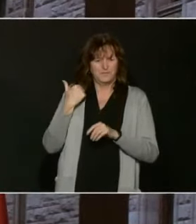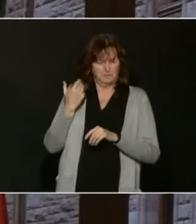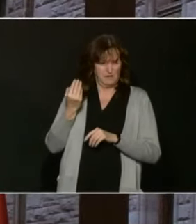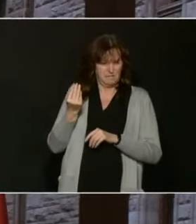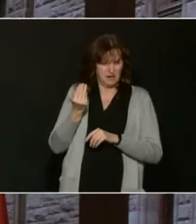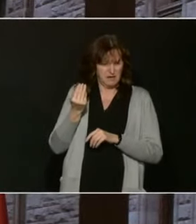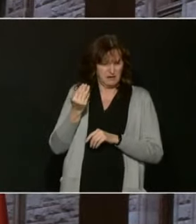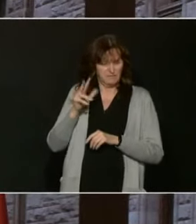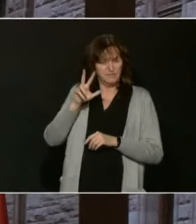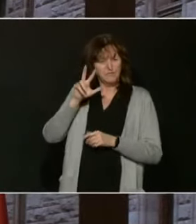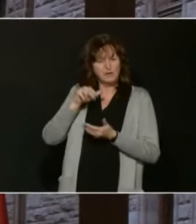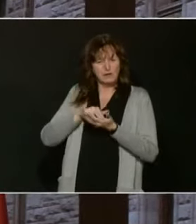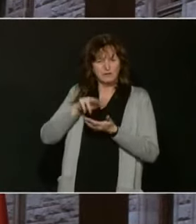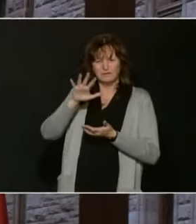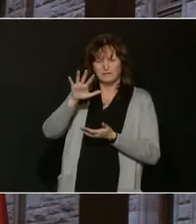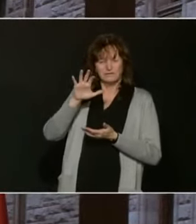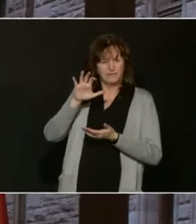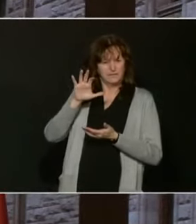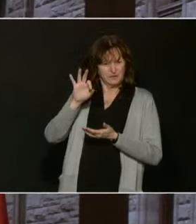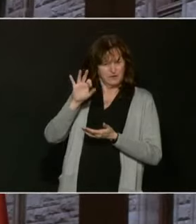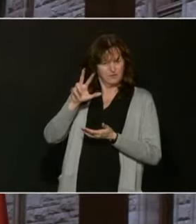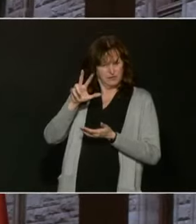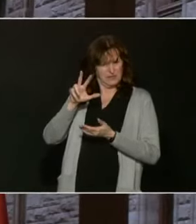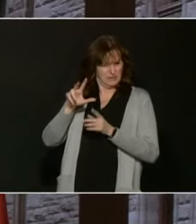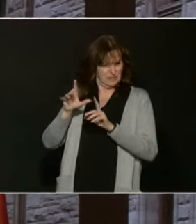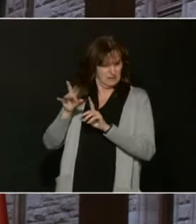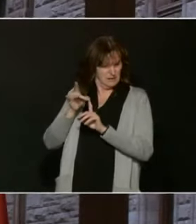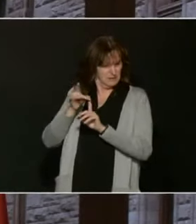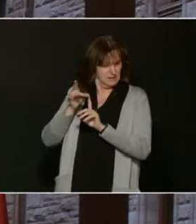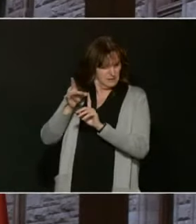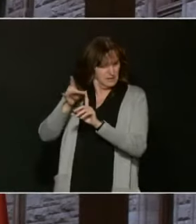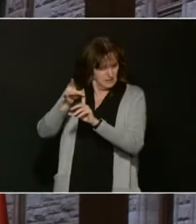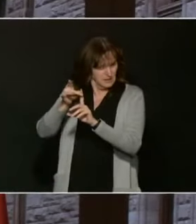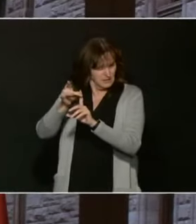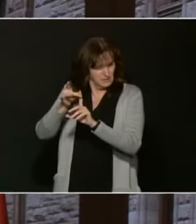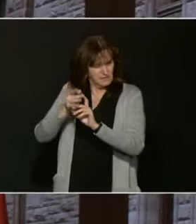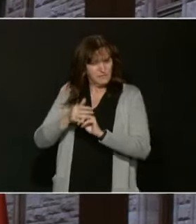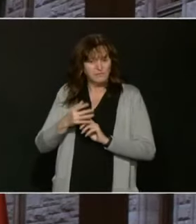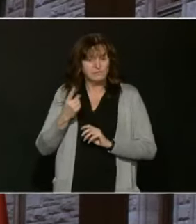3,593 cases of COVID-19. Tuesday, we had